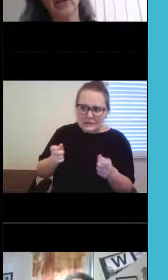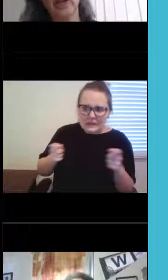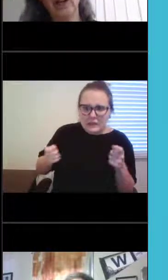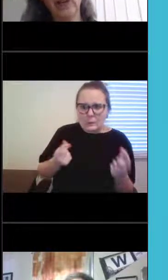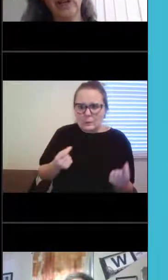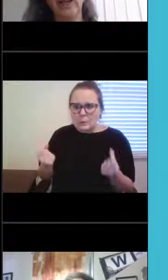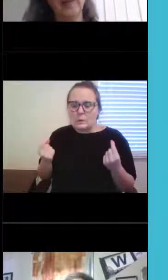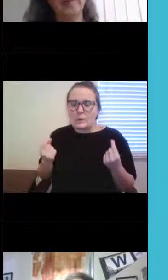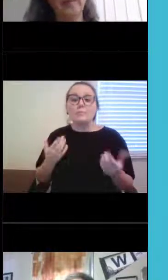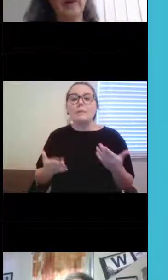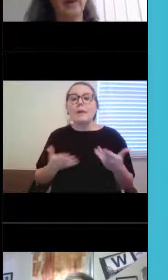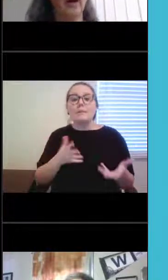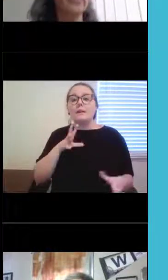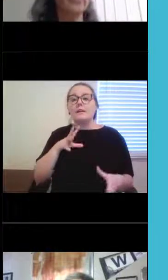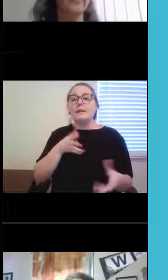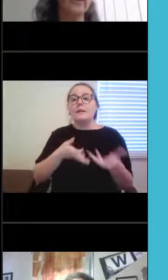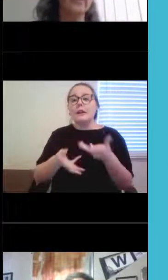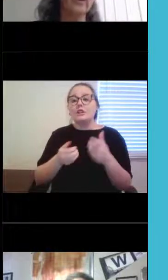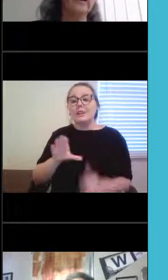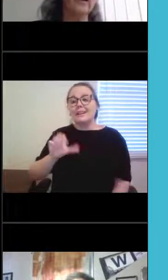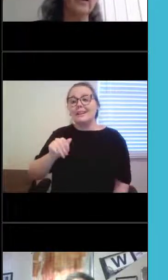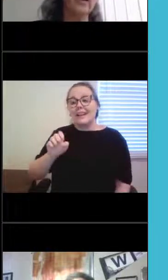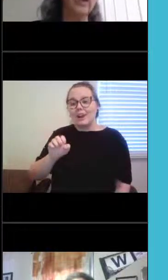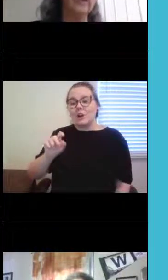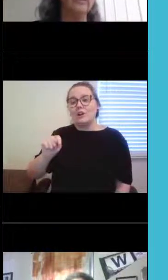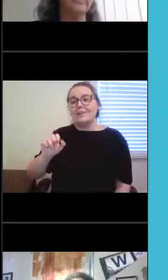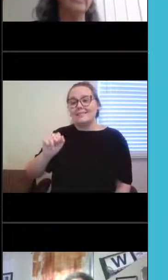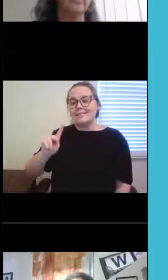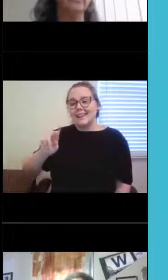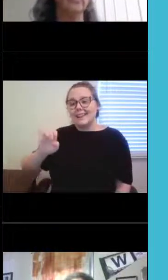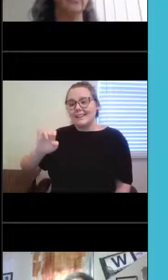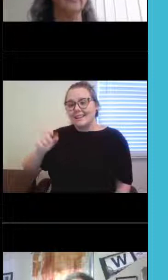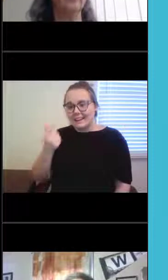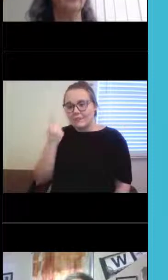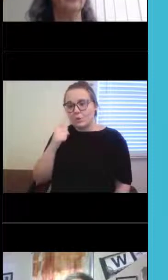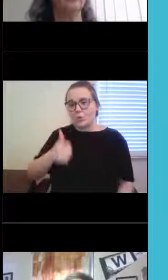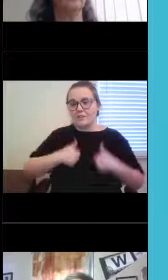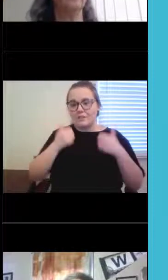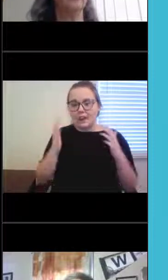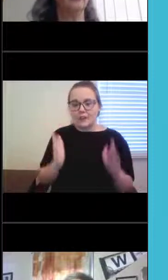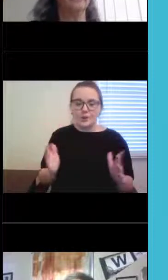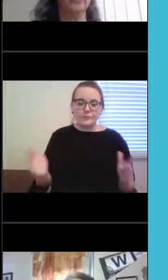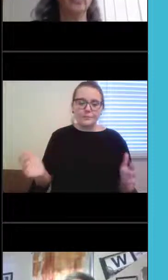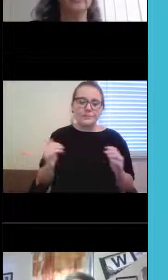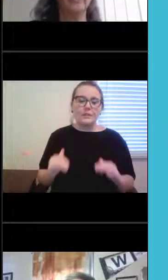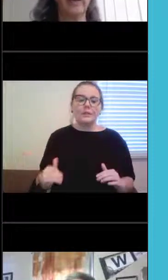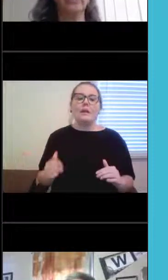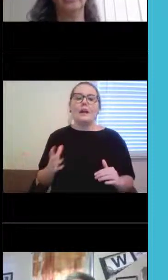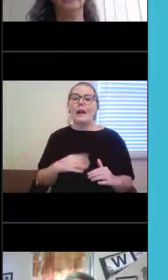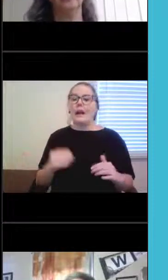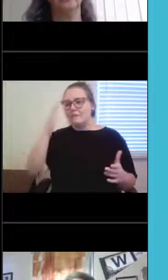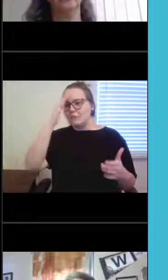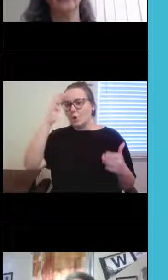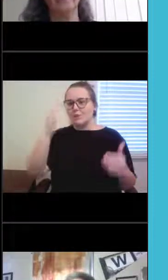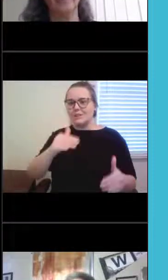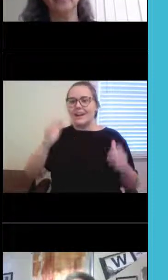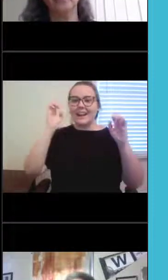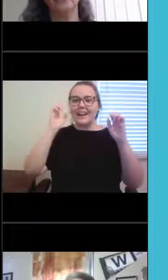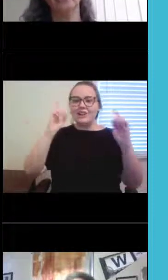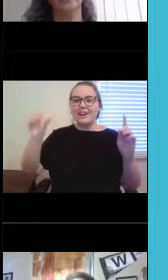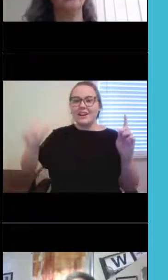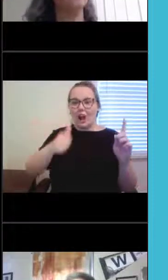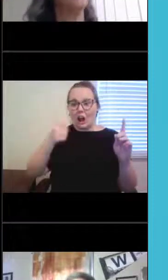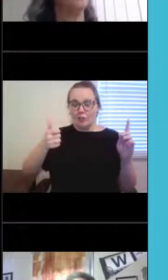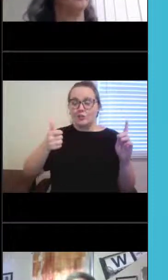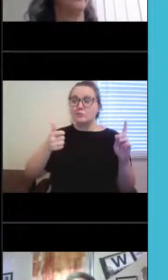they engaged in caretaking of the survivor, and then in other cases they set sort of a focus on educating others about